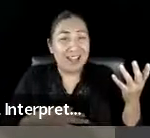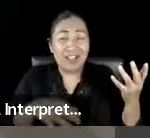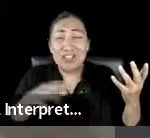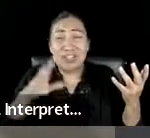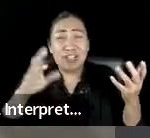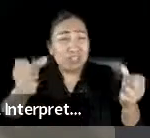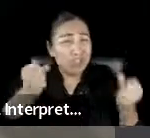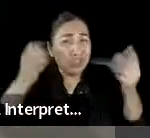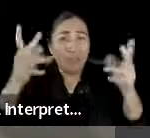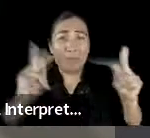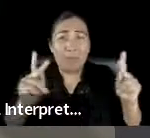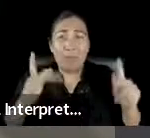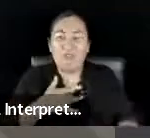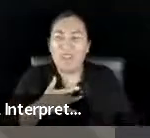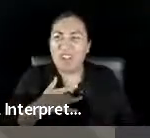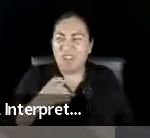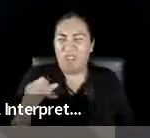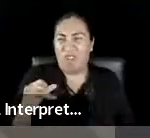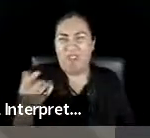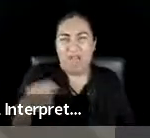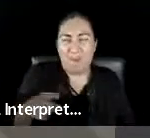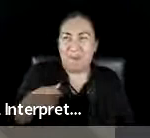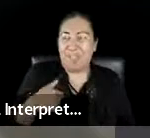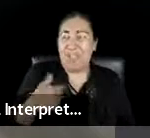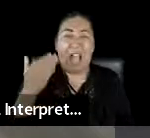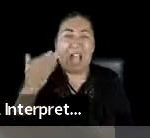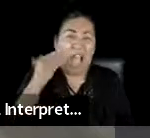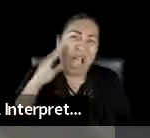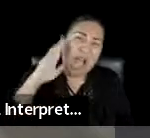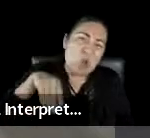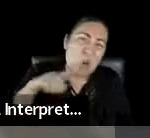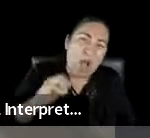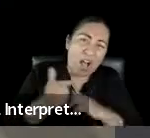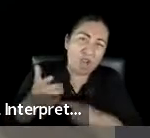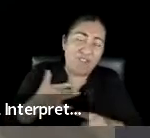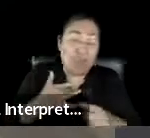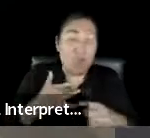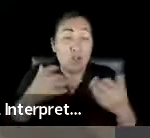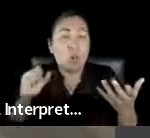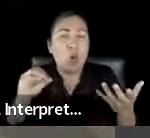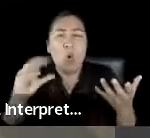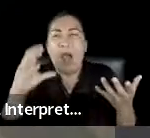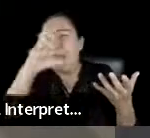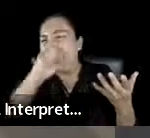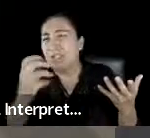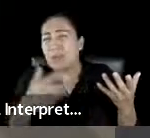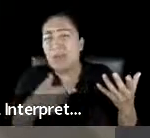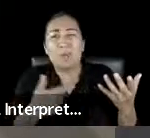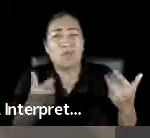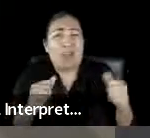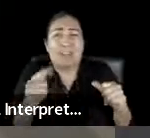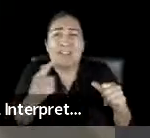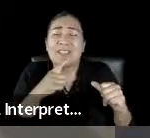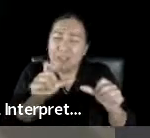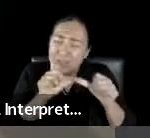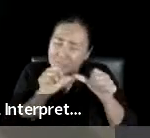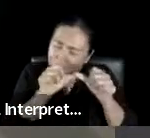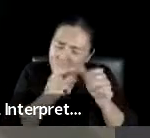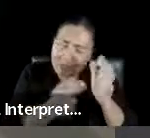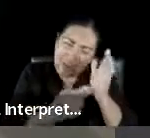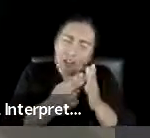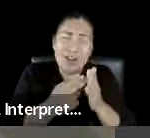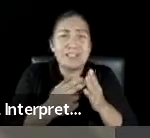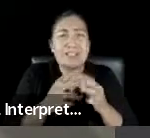so many people know what that's like. So I guess what I'm saying is just keep being honest, keep being bold,